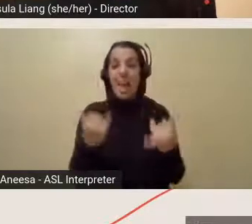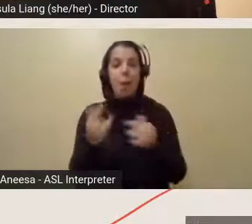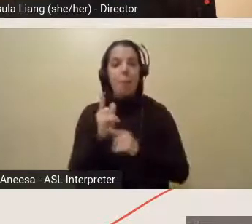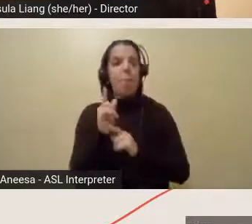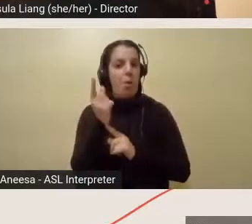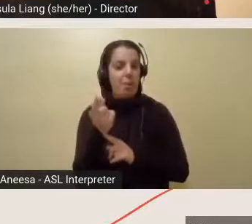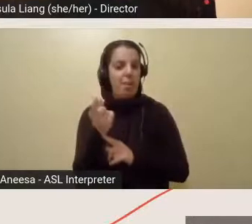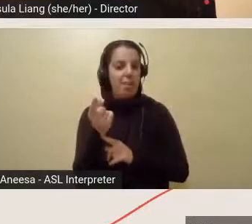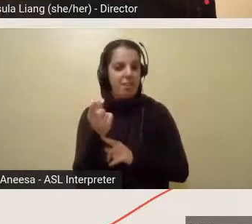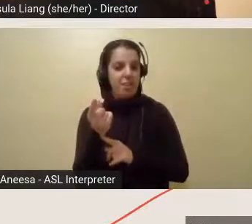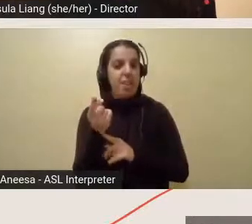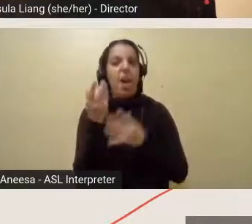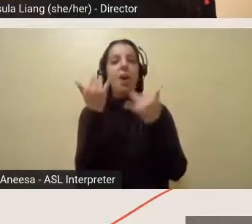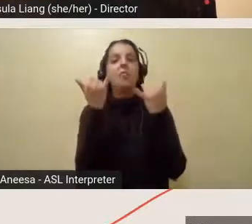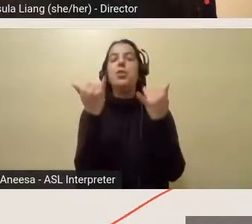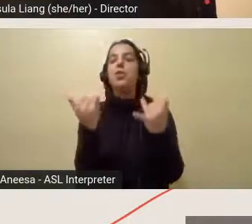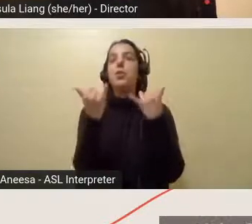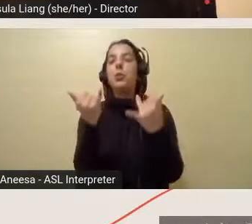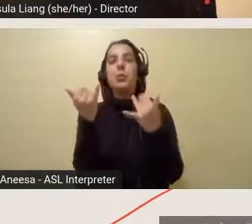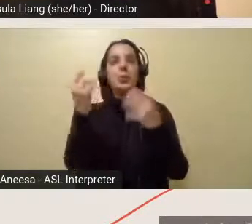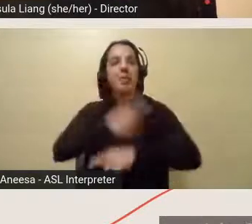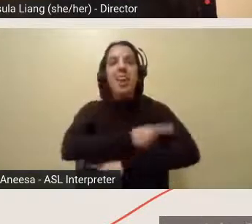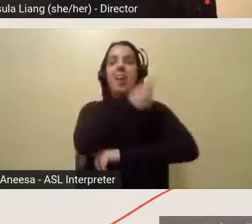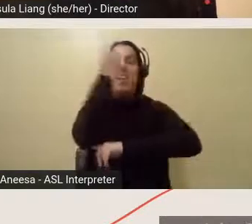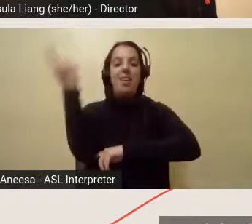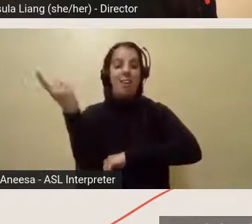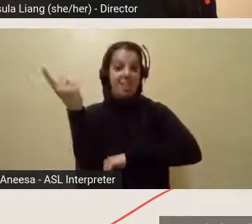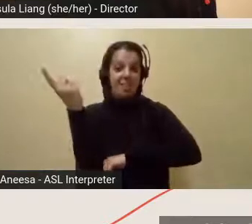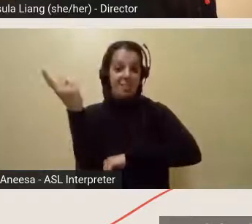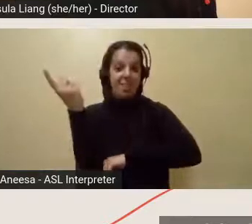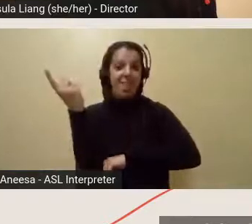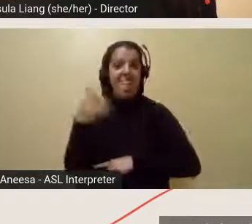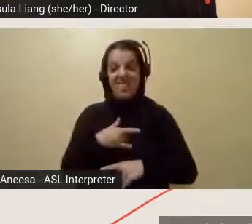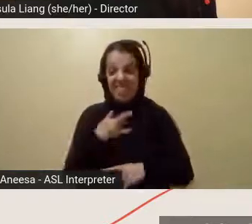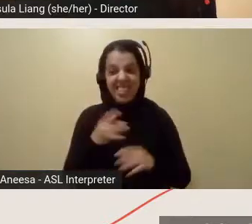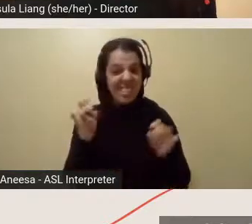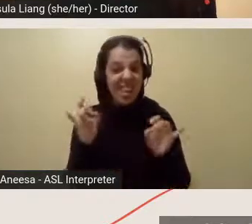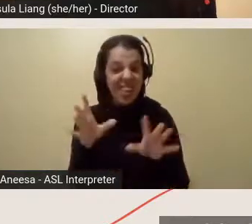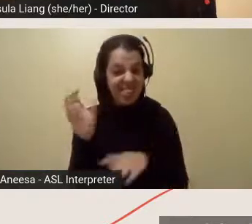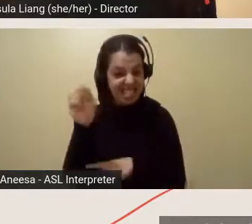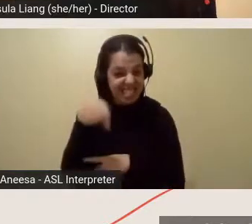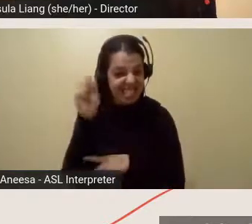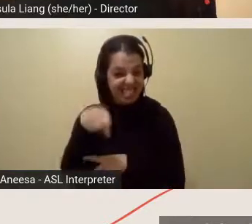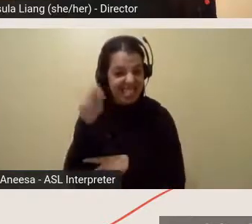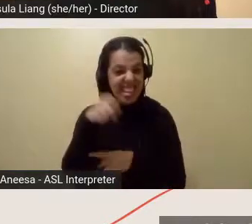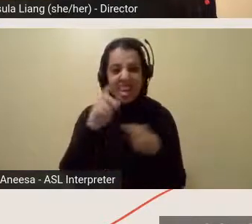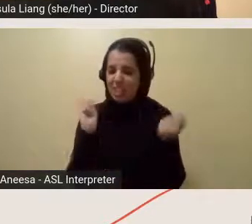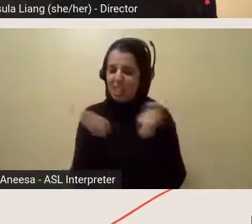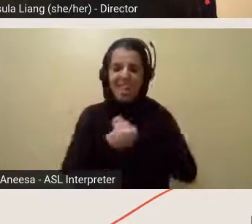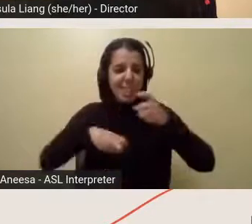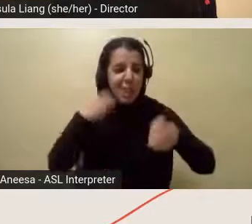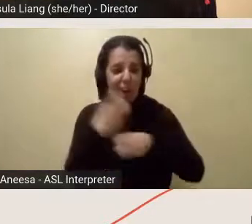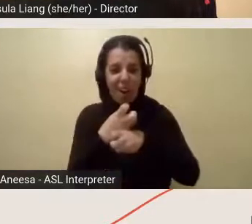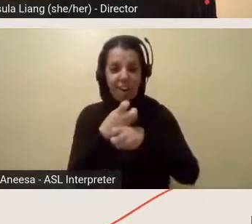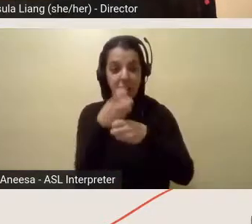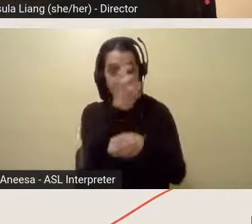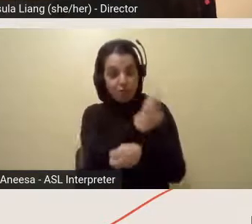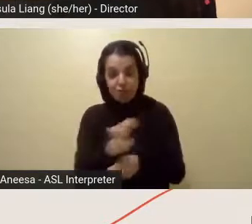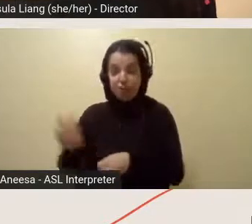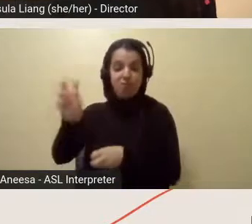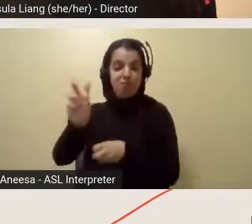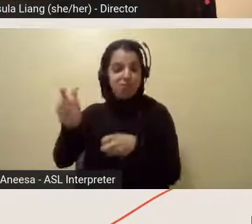the precipice of a new day, and it feels awful because change is hard and